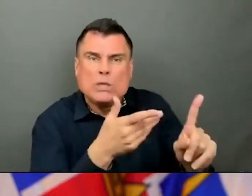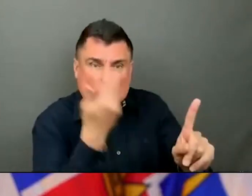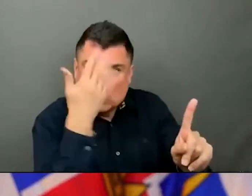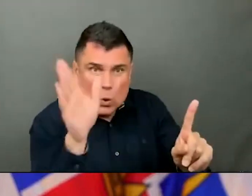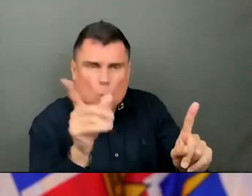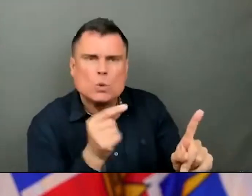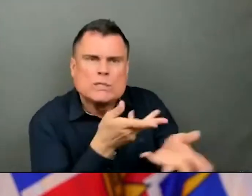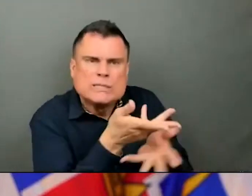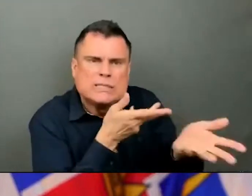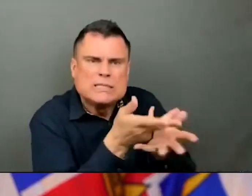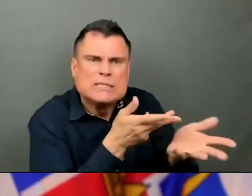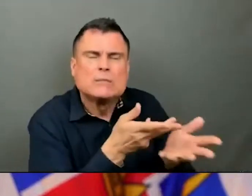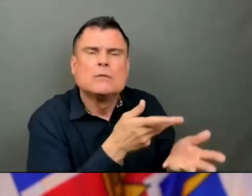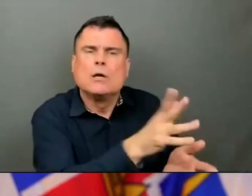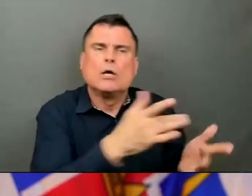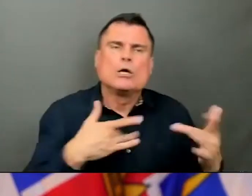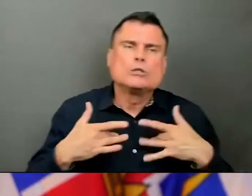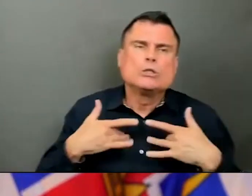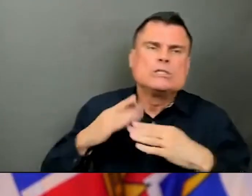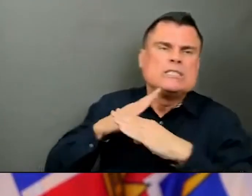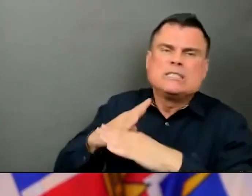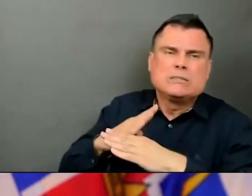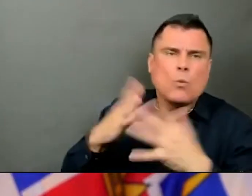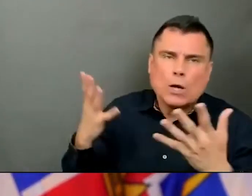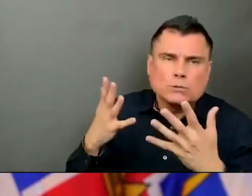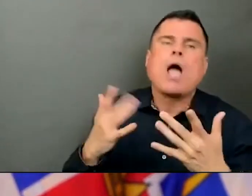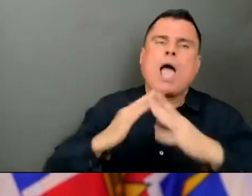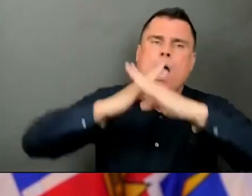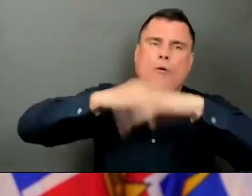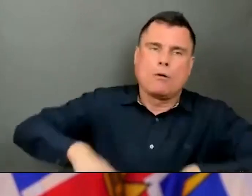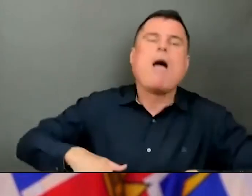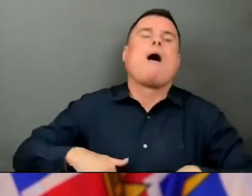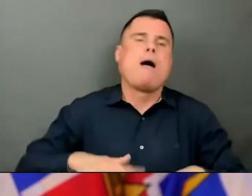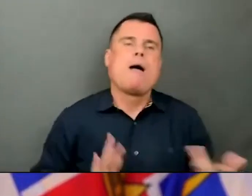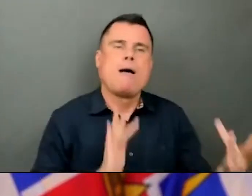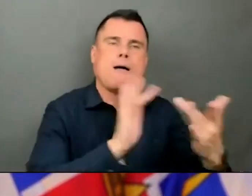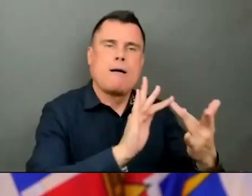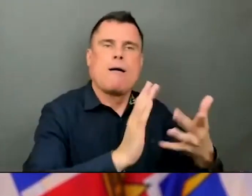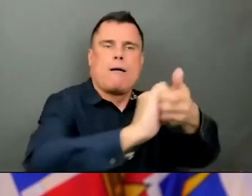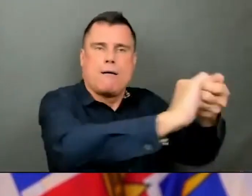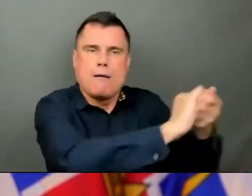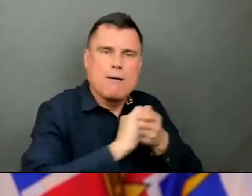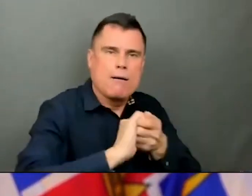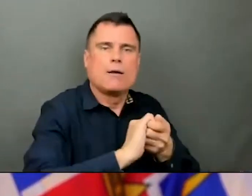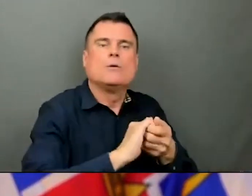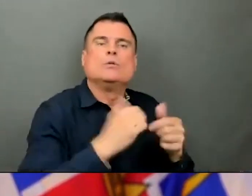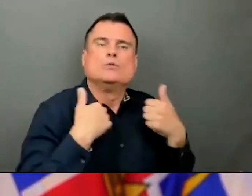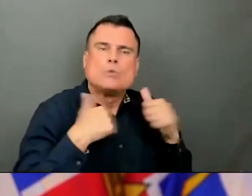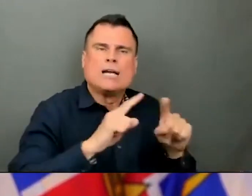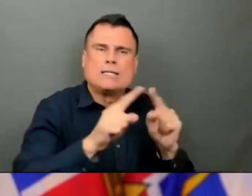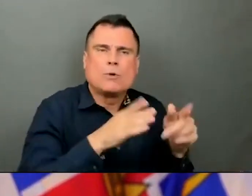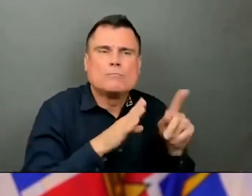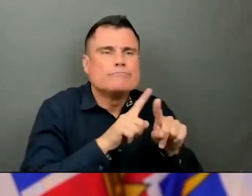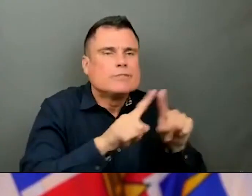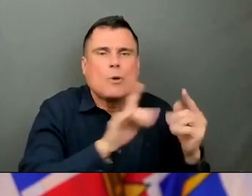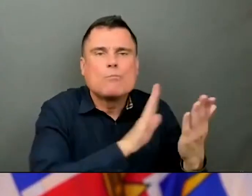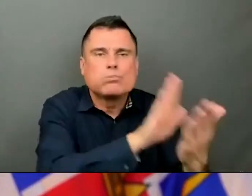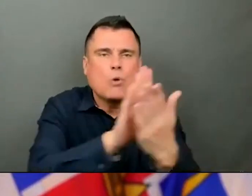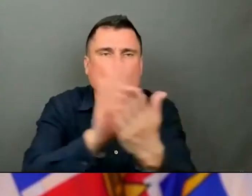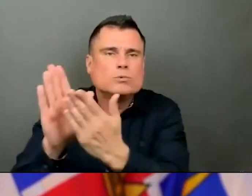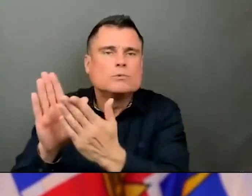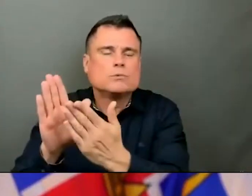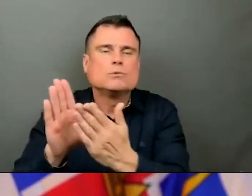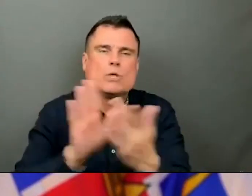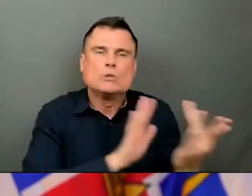barriers are and remove those barriers. And so there will be more experiments as we go through this, and as